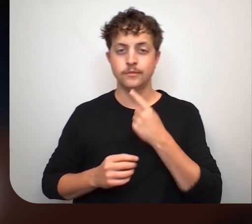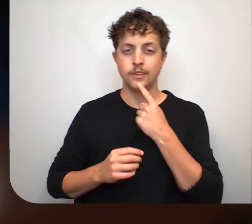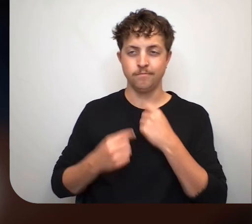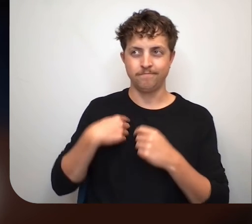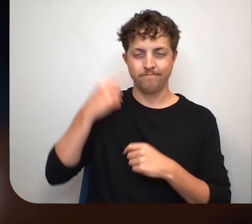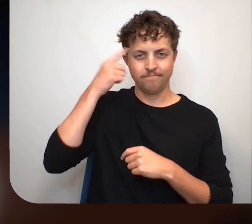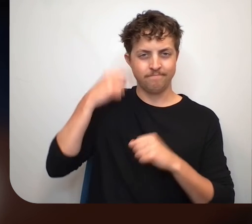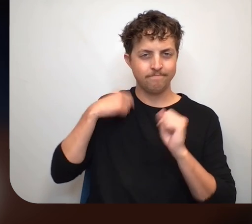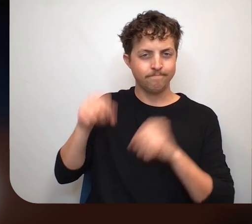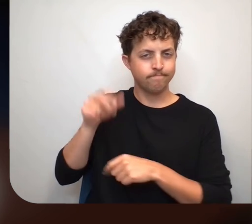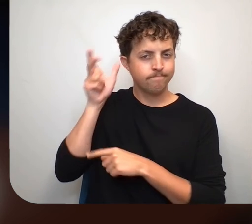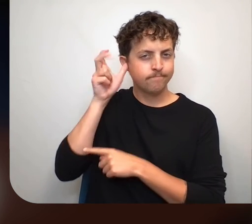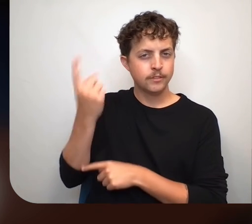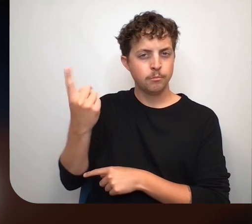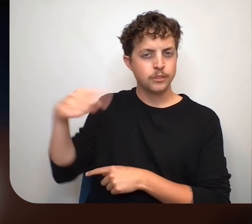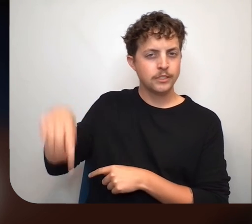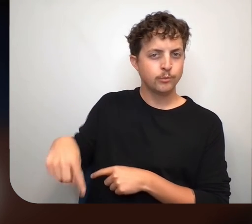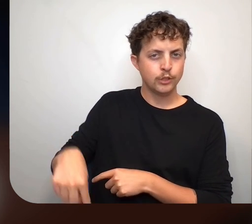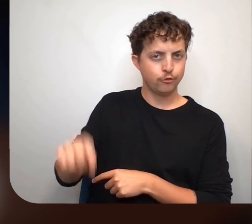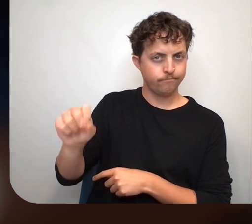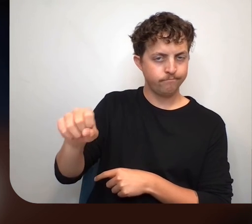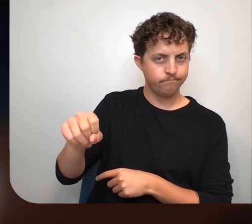I think I can hear some noise downstairs.